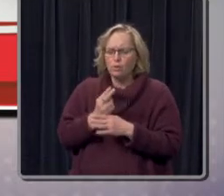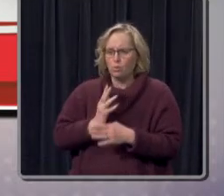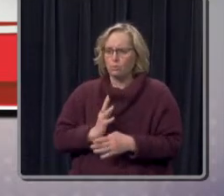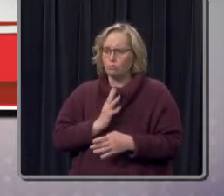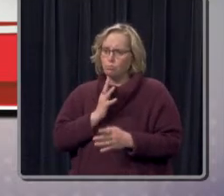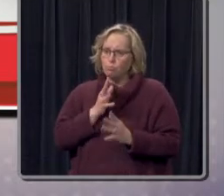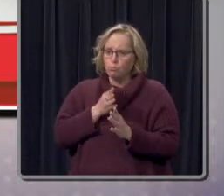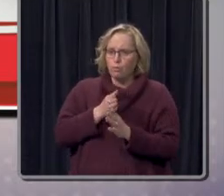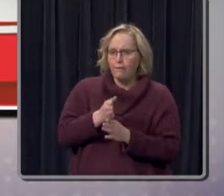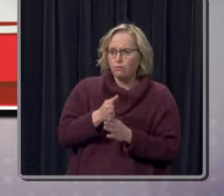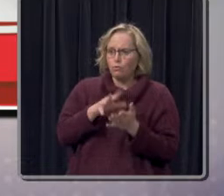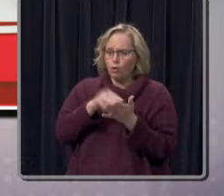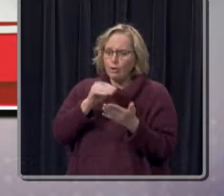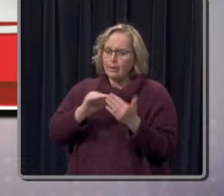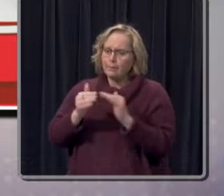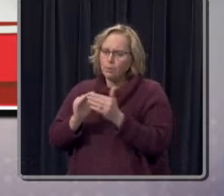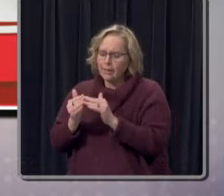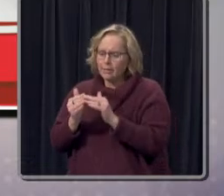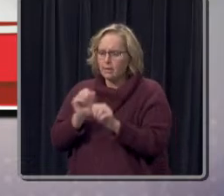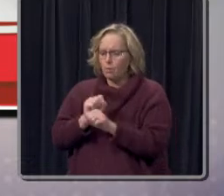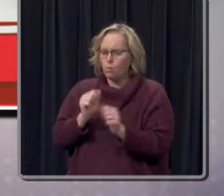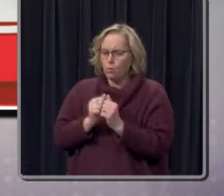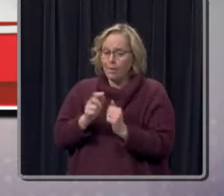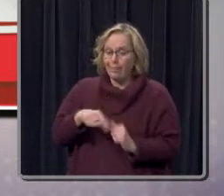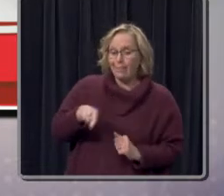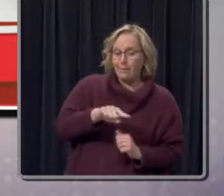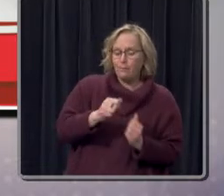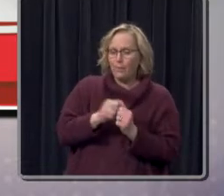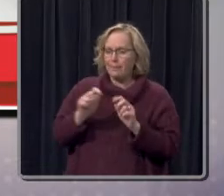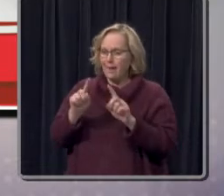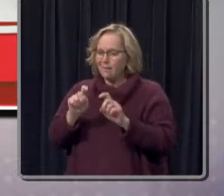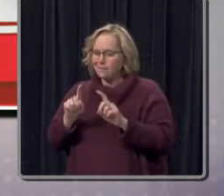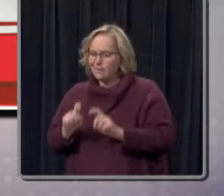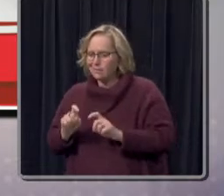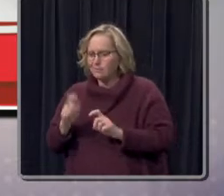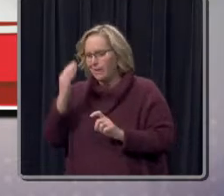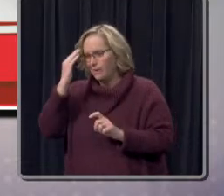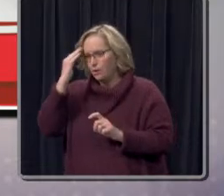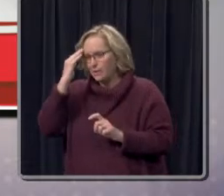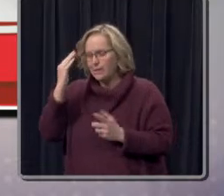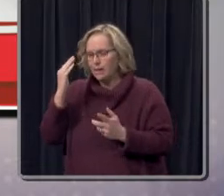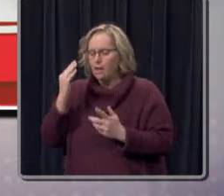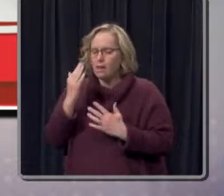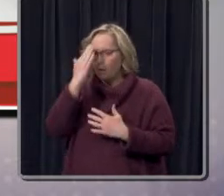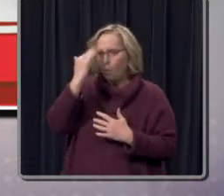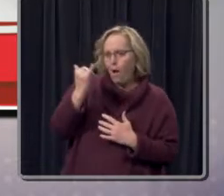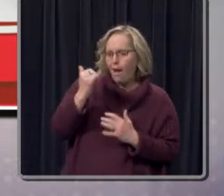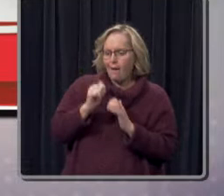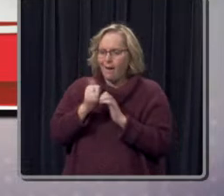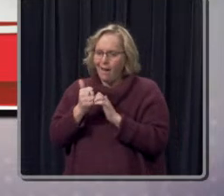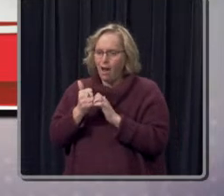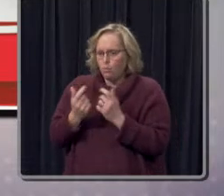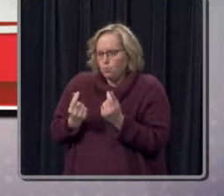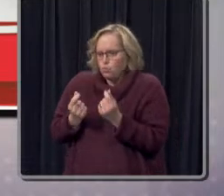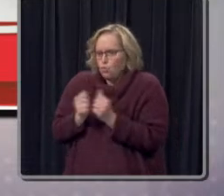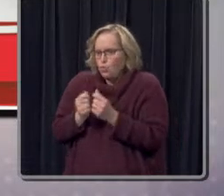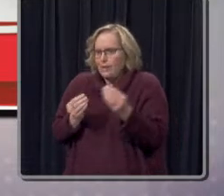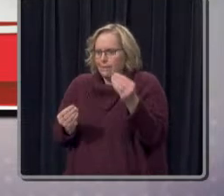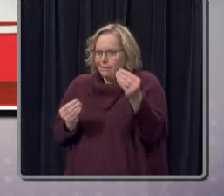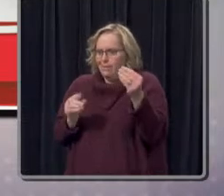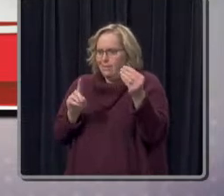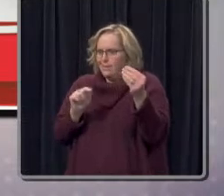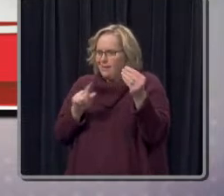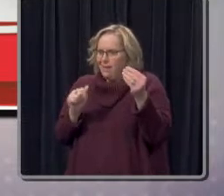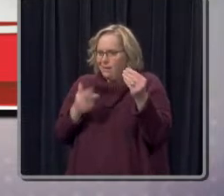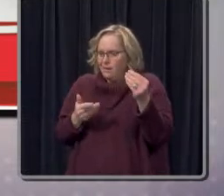with them on that assessment literacy, so the why and the how for their data. And so with that data,